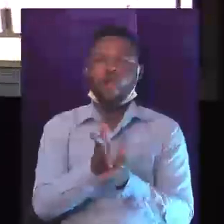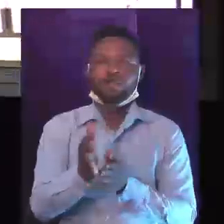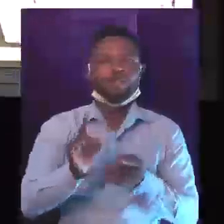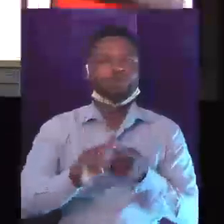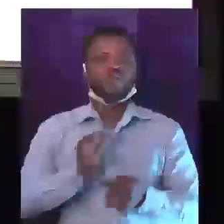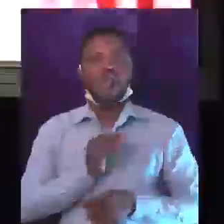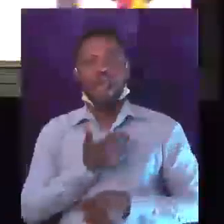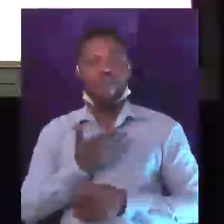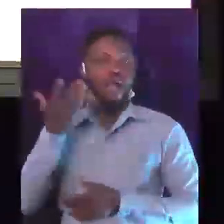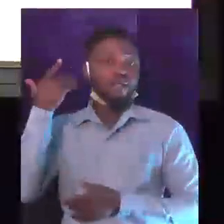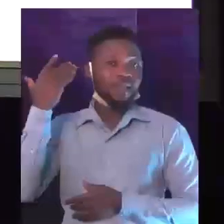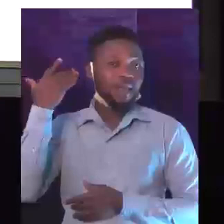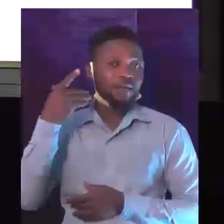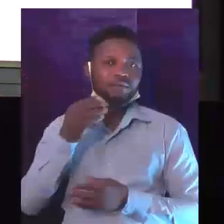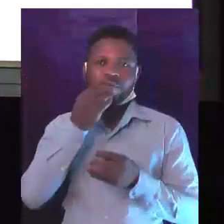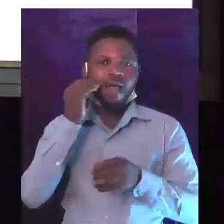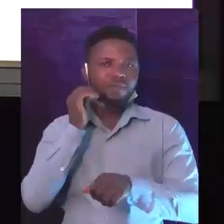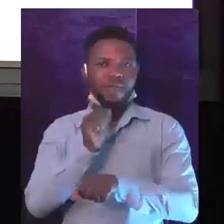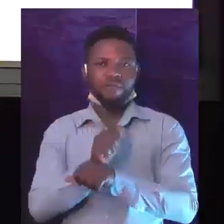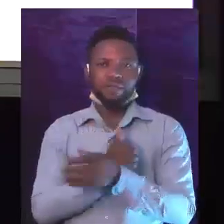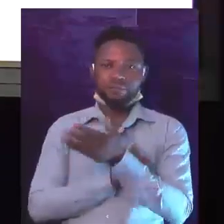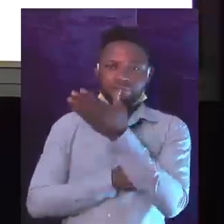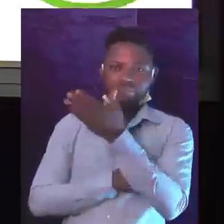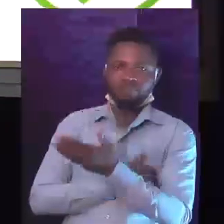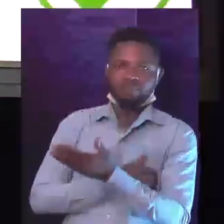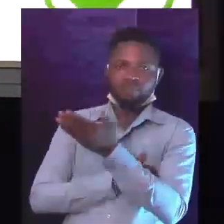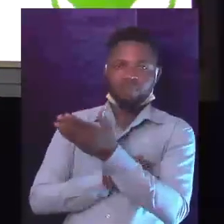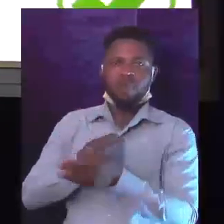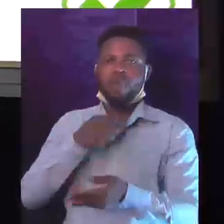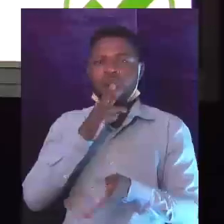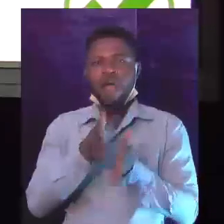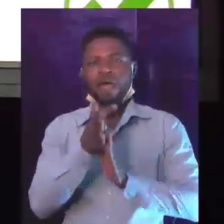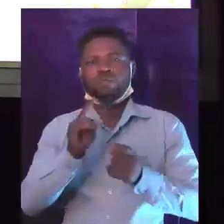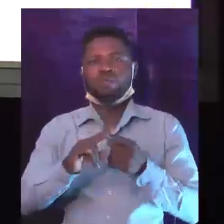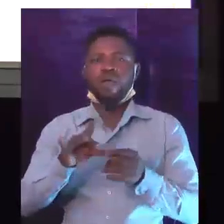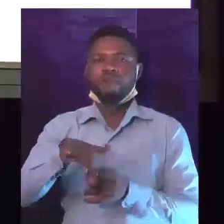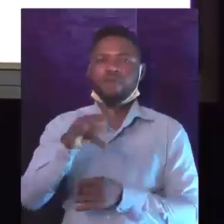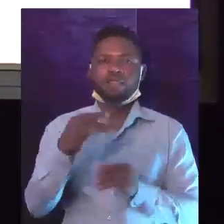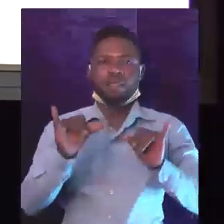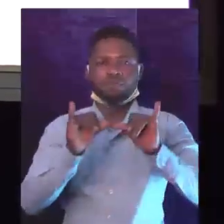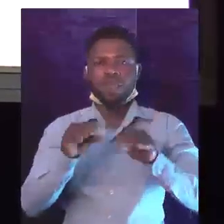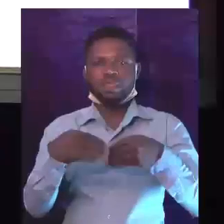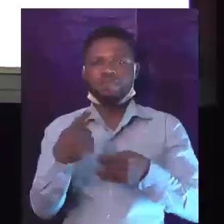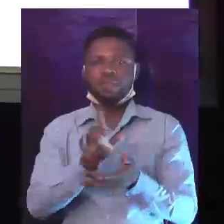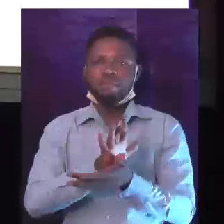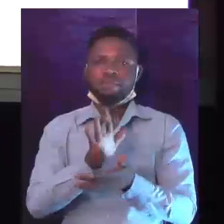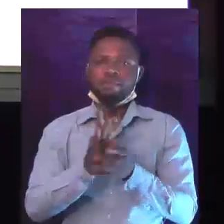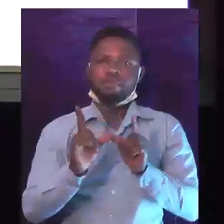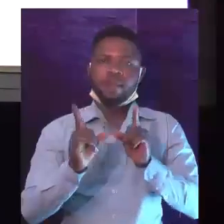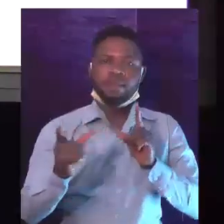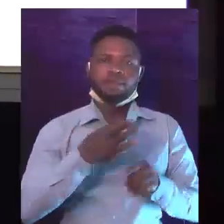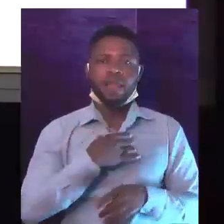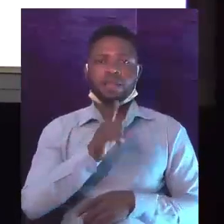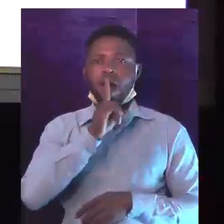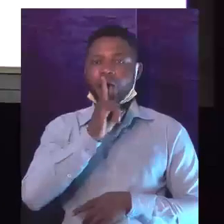of the correction to our last assignment is in order. We're asked to find the scale given the paper length and